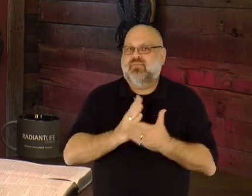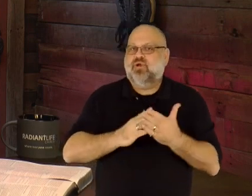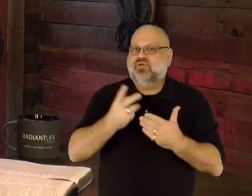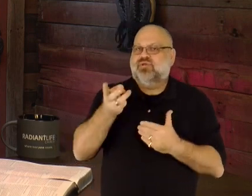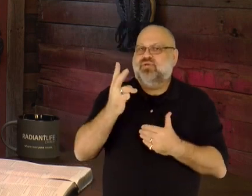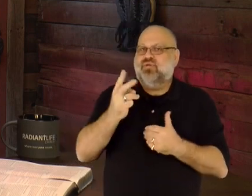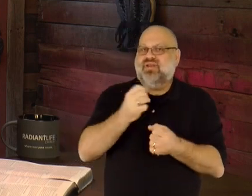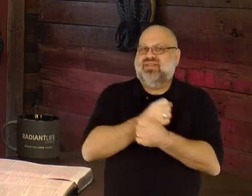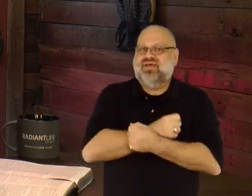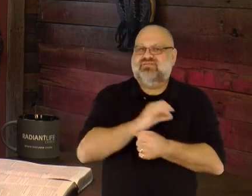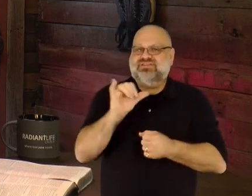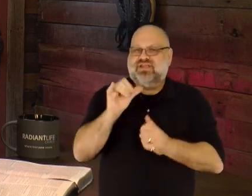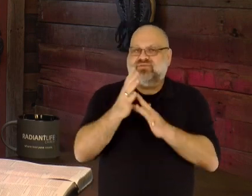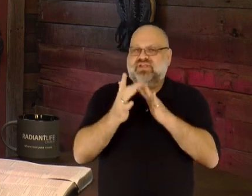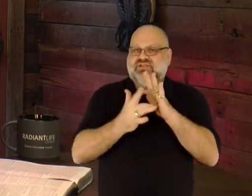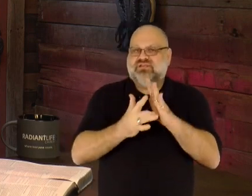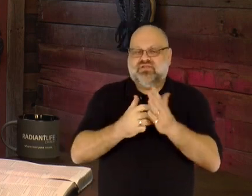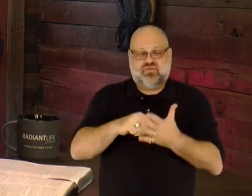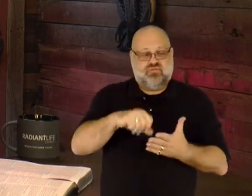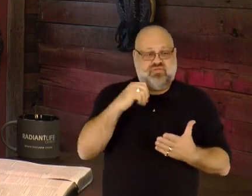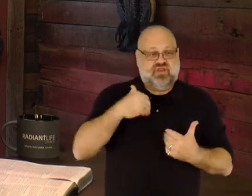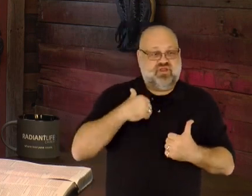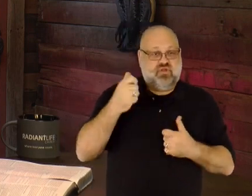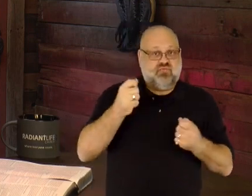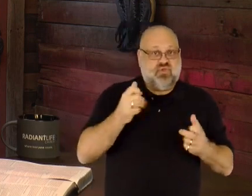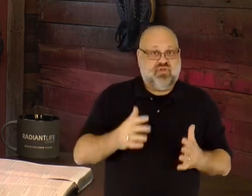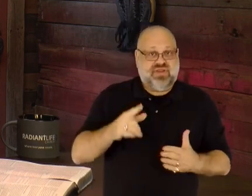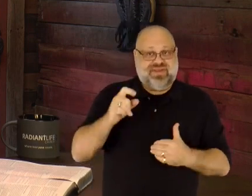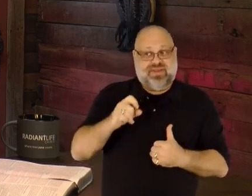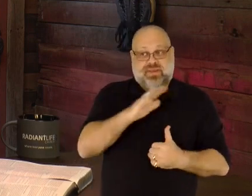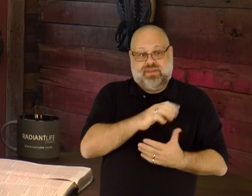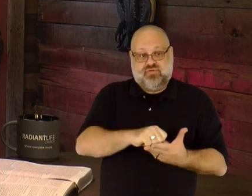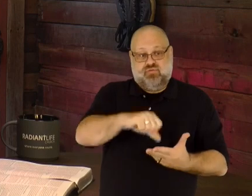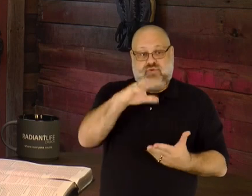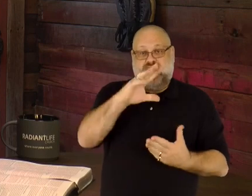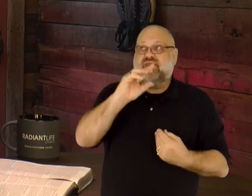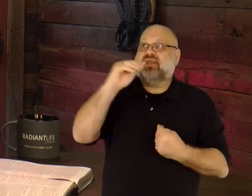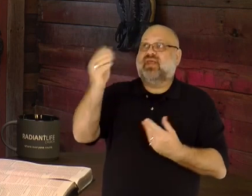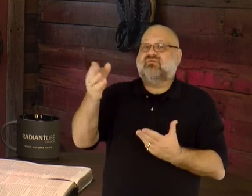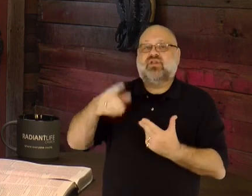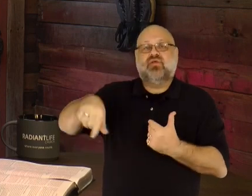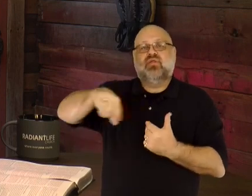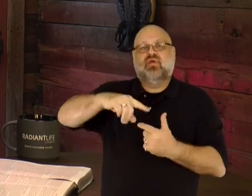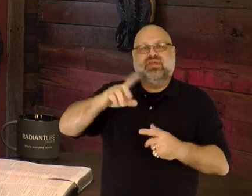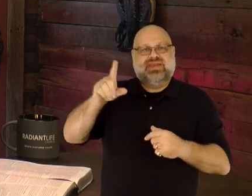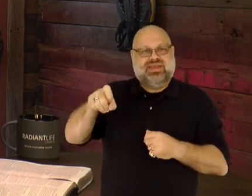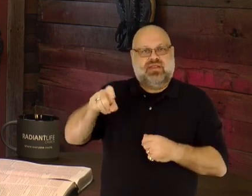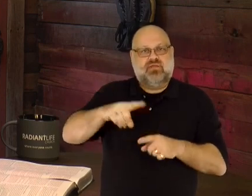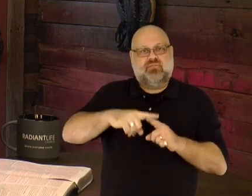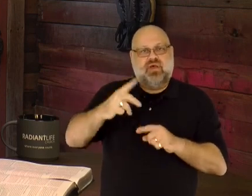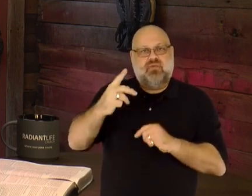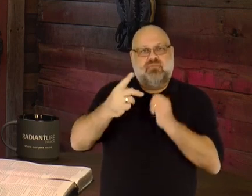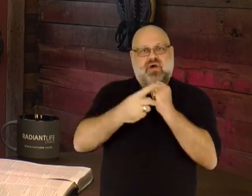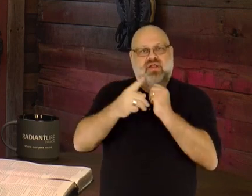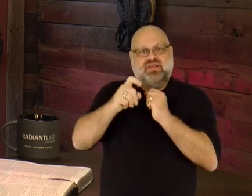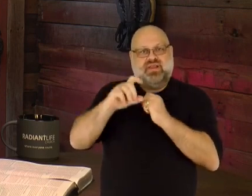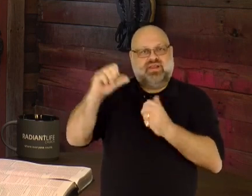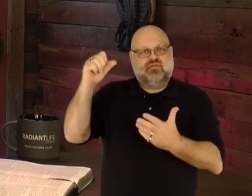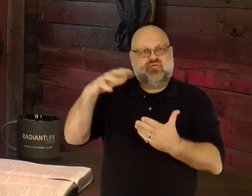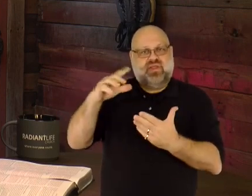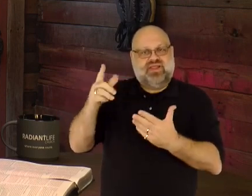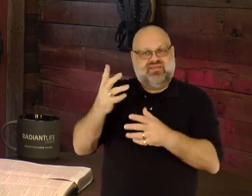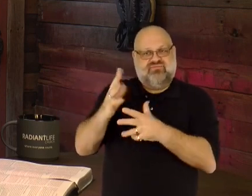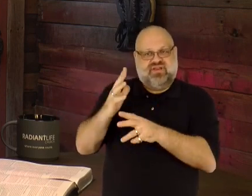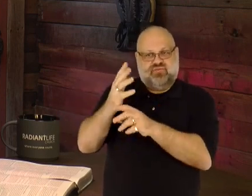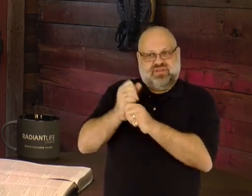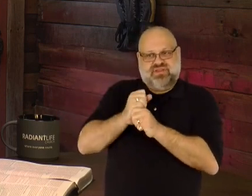like Jesus. The rich young ruler needed to give his wealth to those in need while Paul needed to give the grace he had